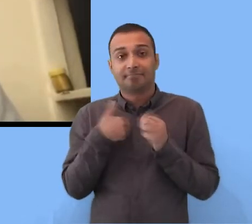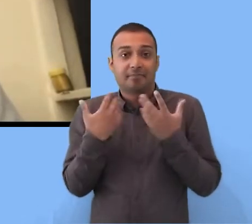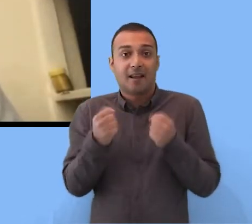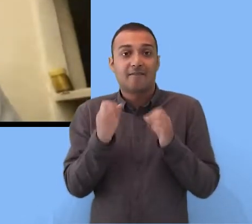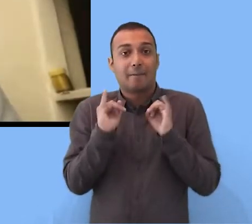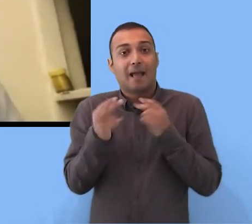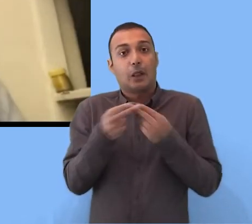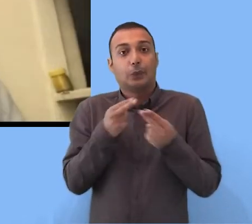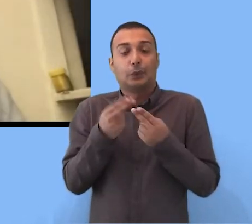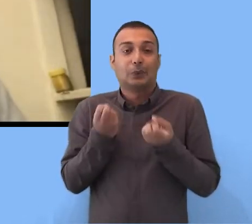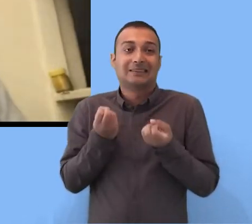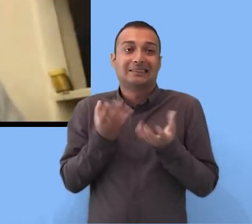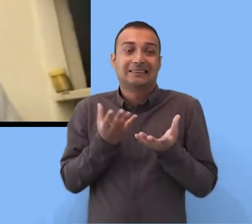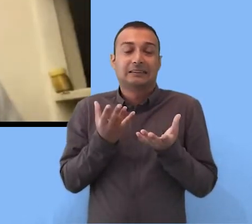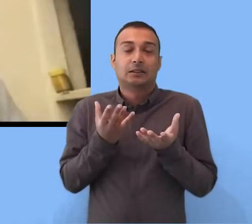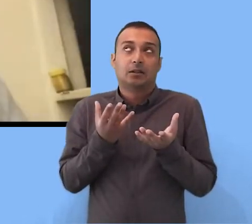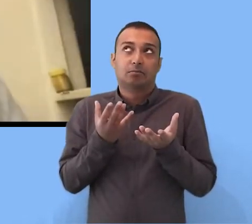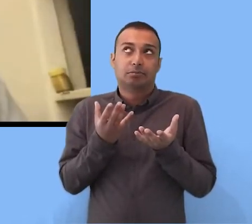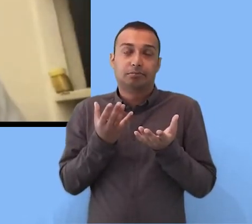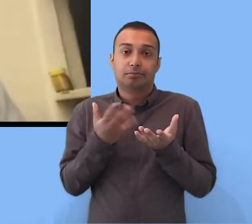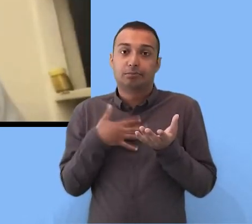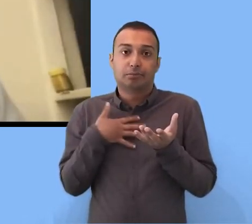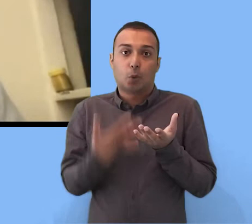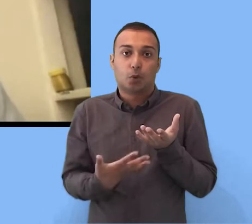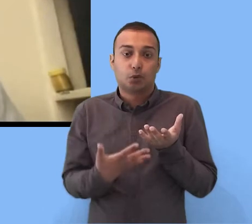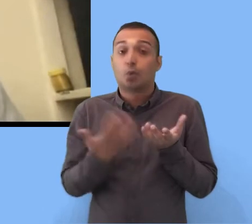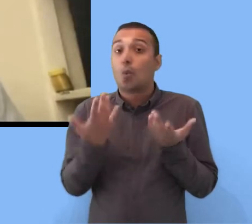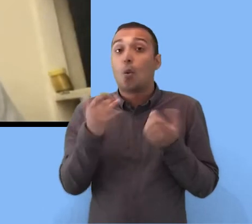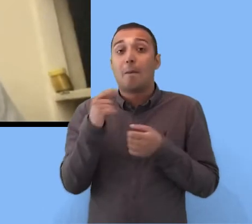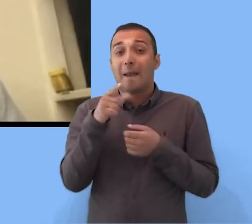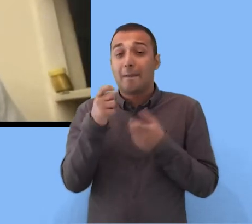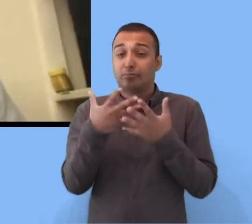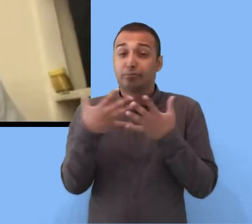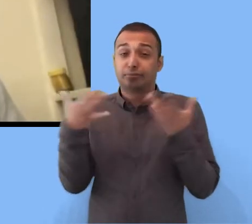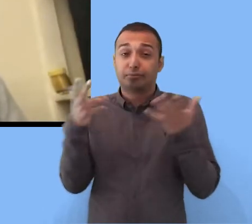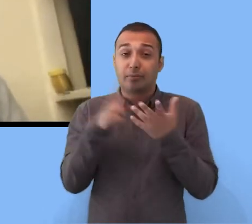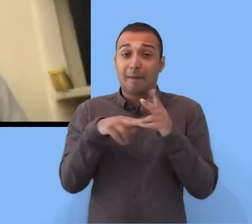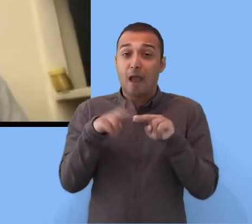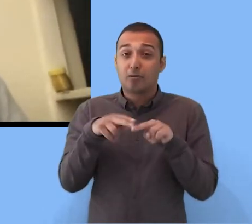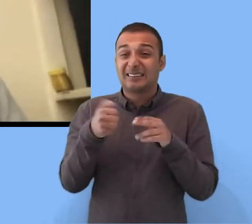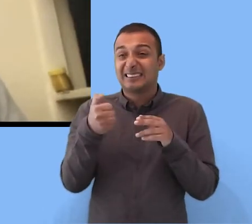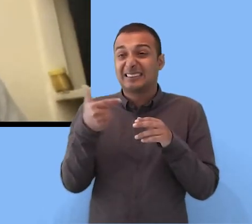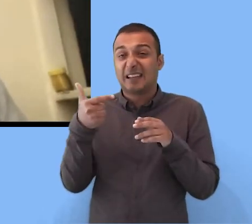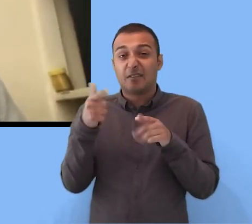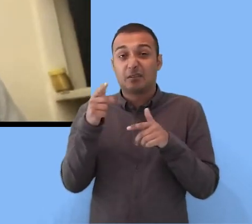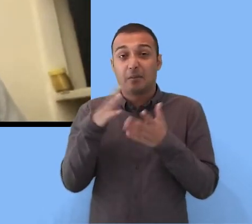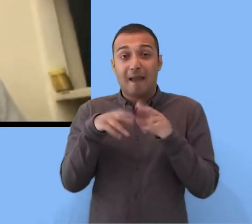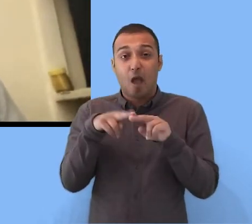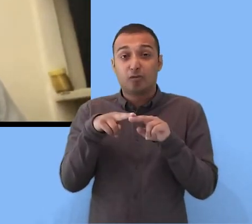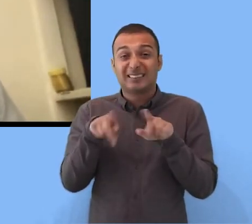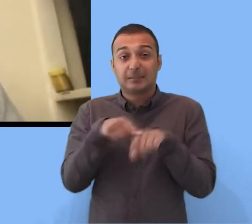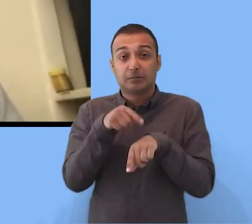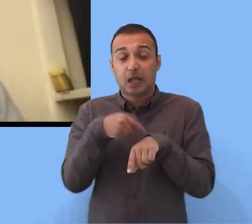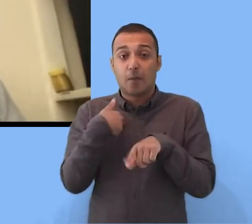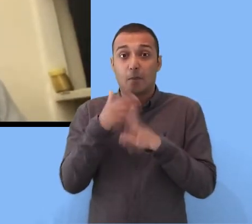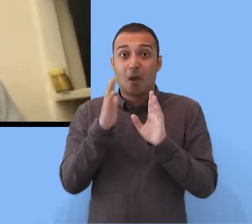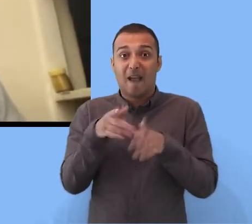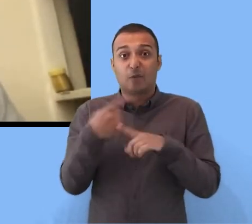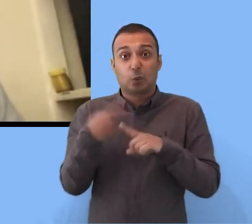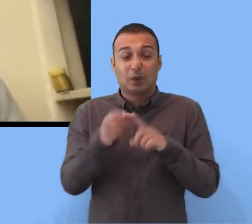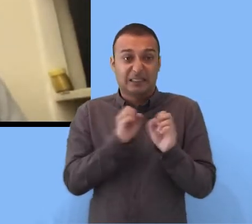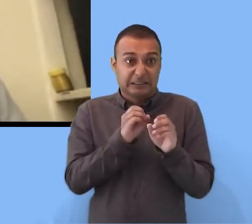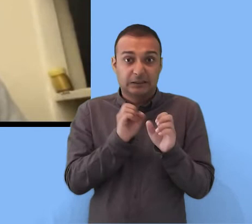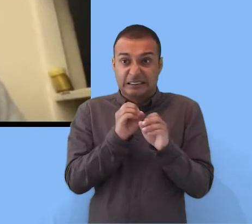be like 6 or 7 parents there at the same time. Maybe there might be problems with the internet, who knows? But